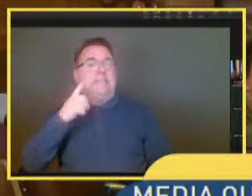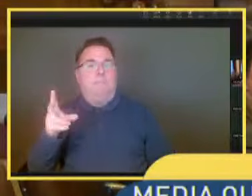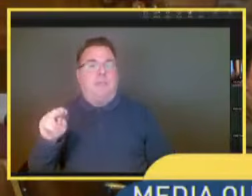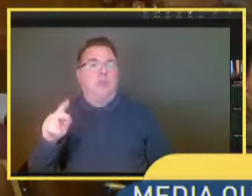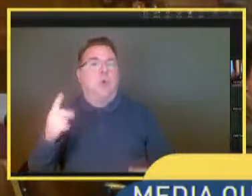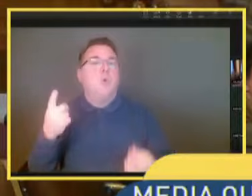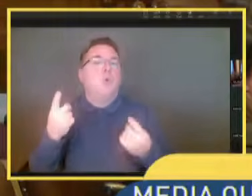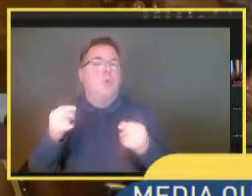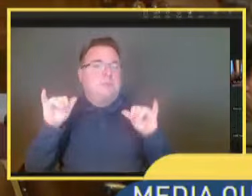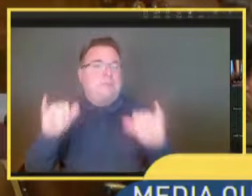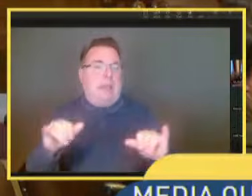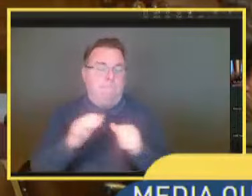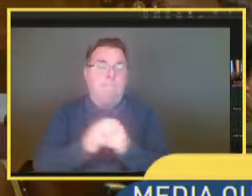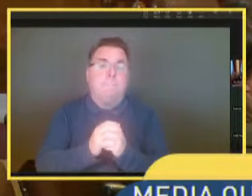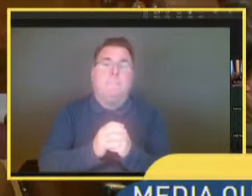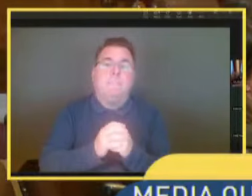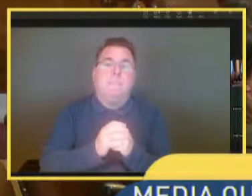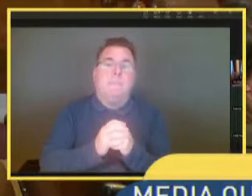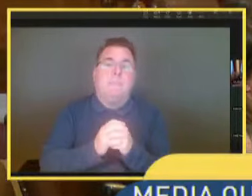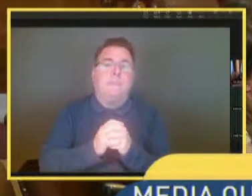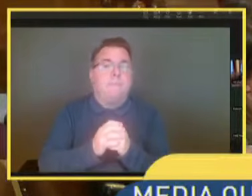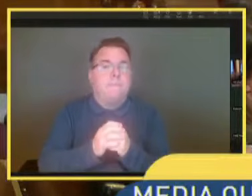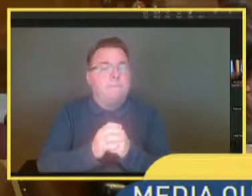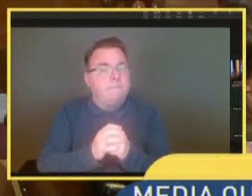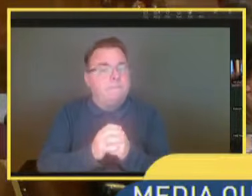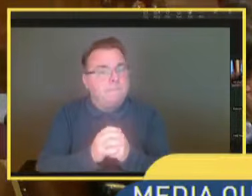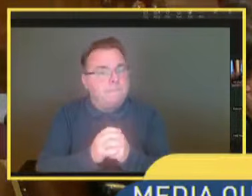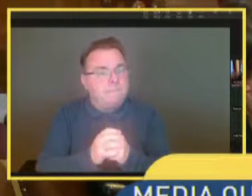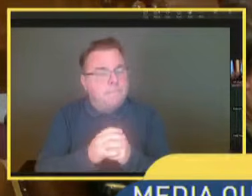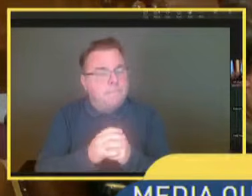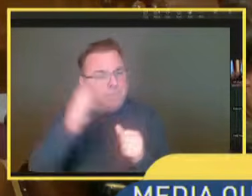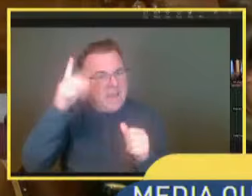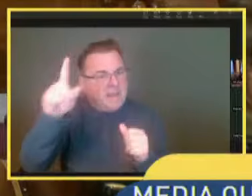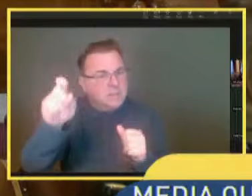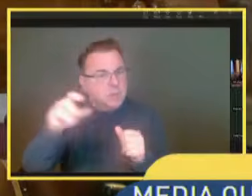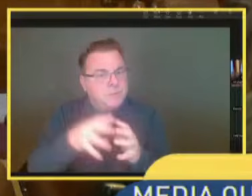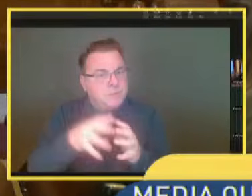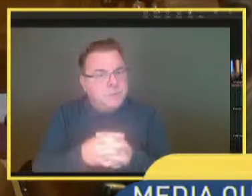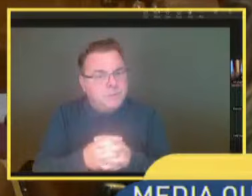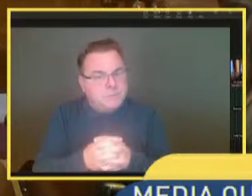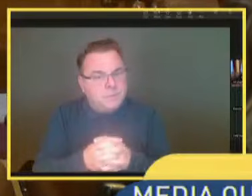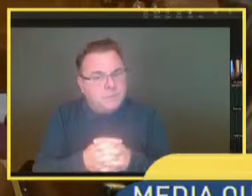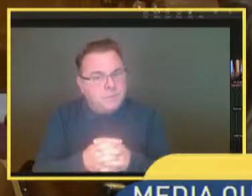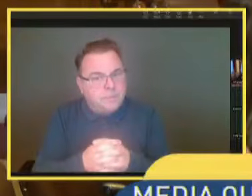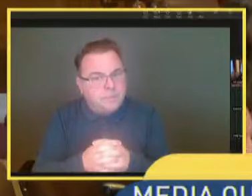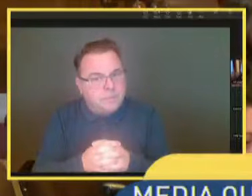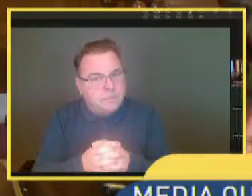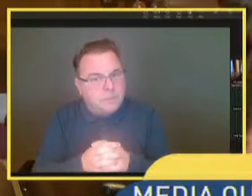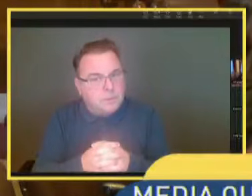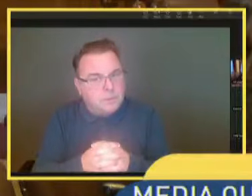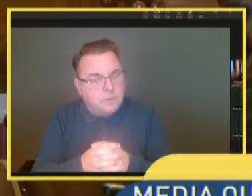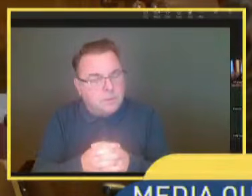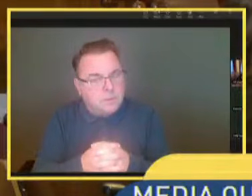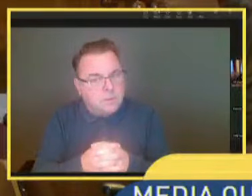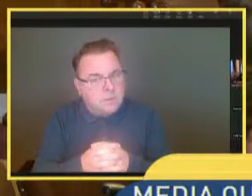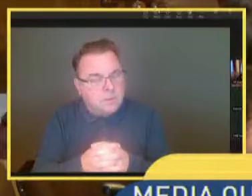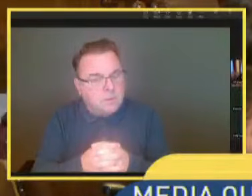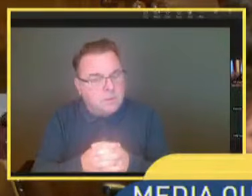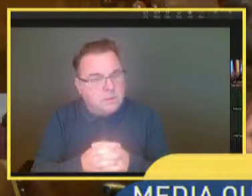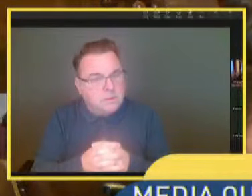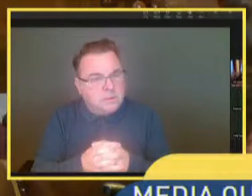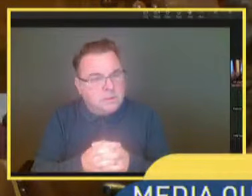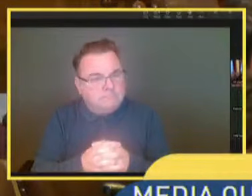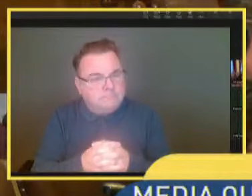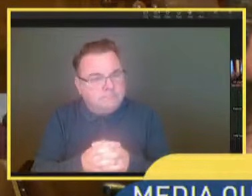mentioned you don't have the ability to keep the ICE agents out, but you're hoping that some legislation could control what they do. Yes. On the facial